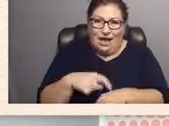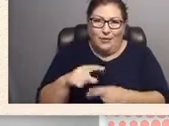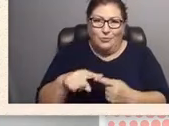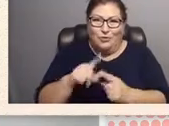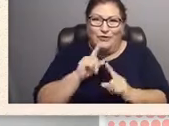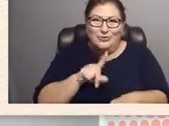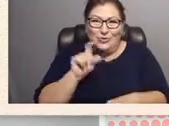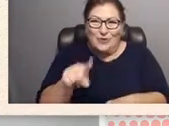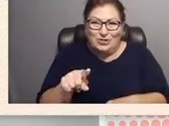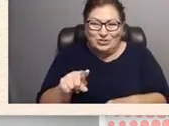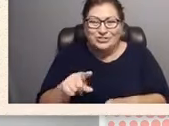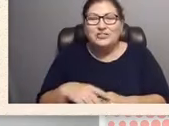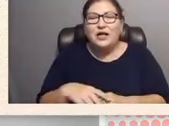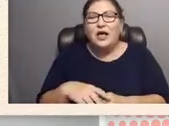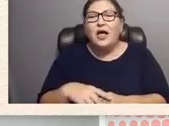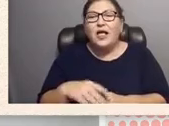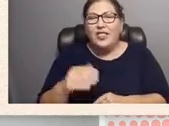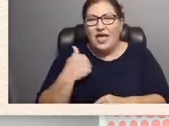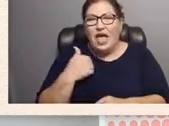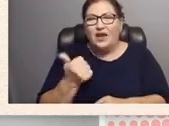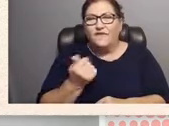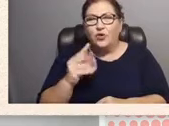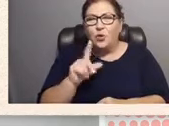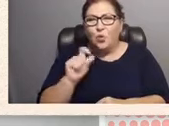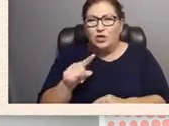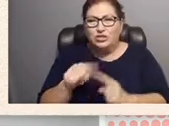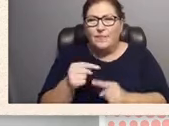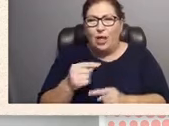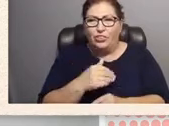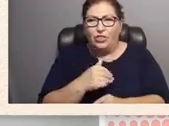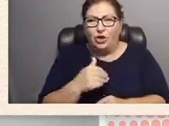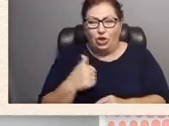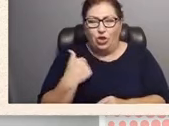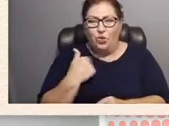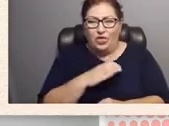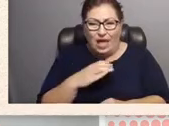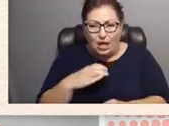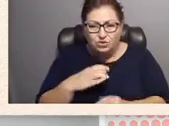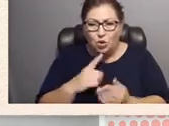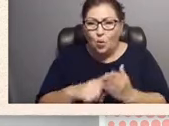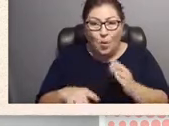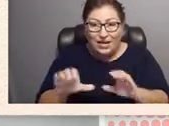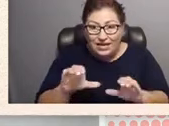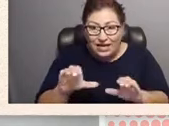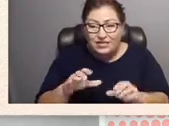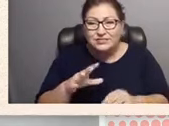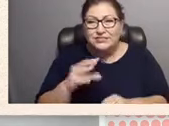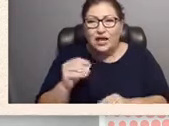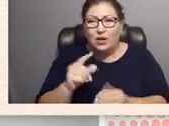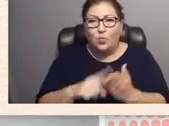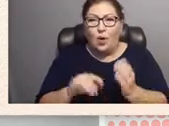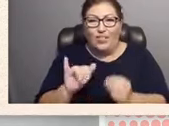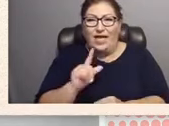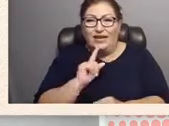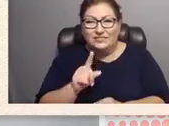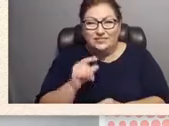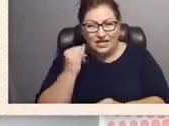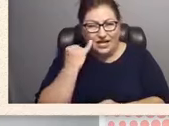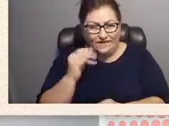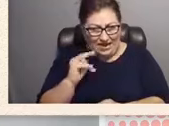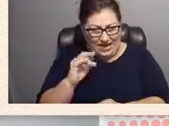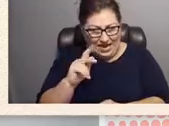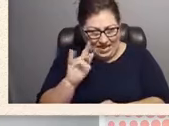were a couple questions about the Youth Council and kind of what it is and what it does. So Nikki, maybe you want to address that real quick, just give people a real